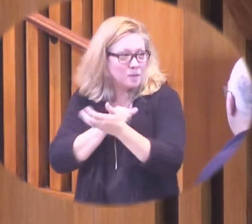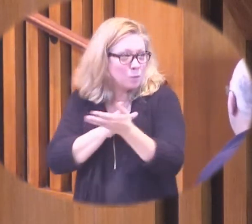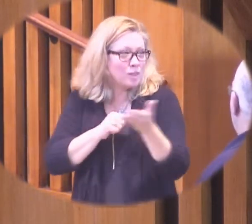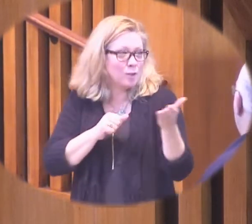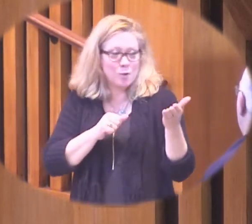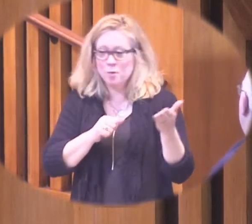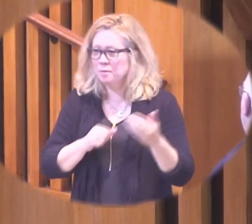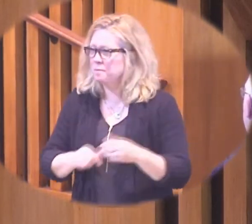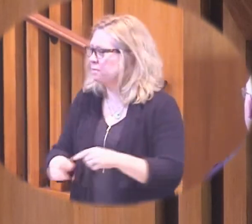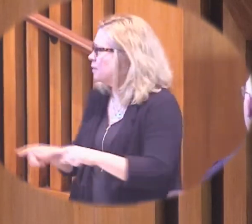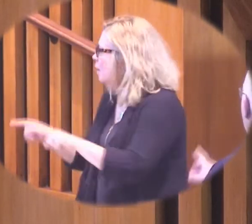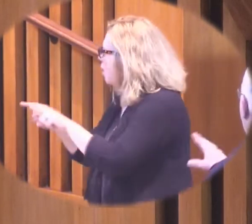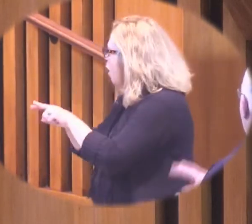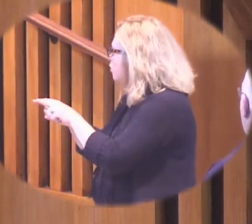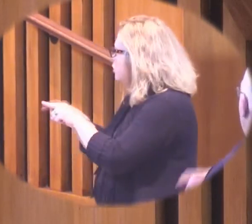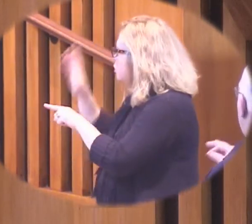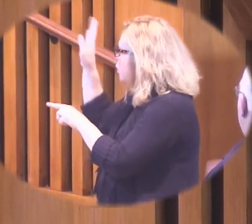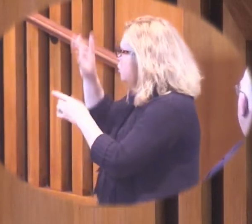With you.